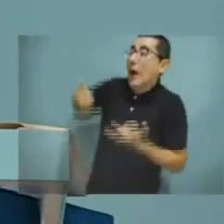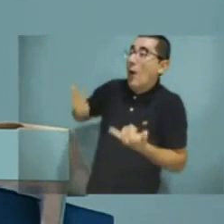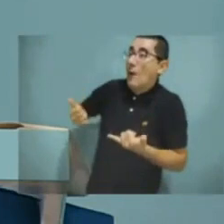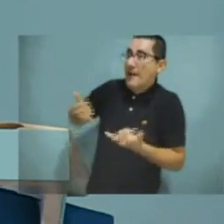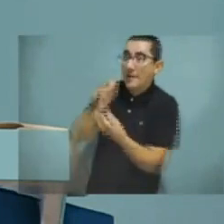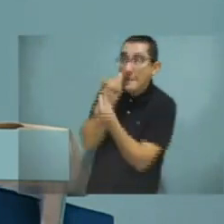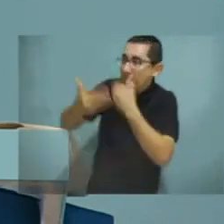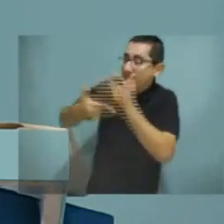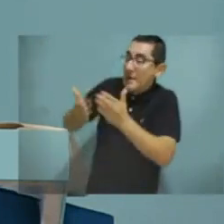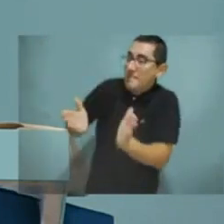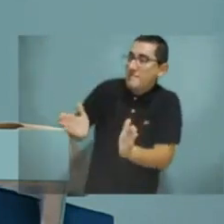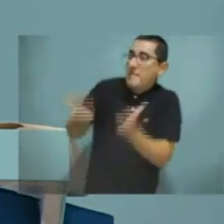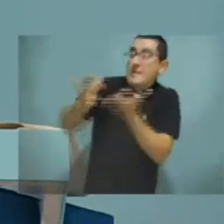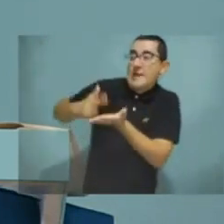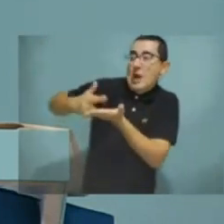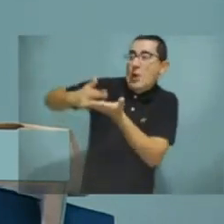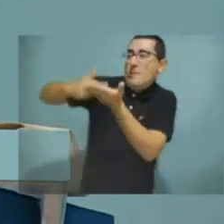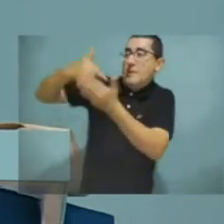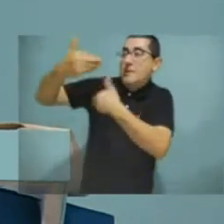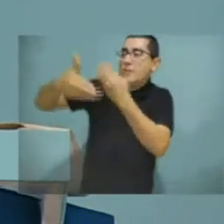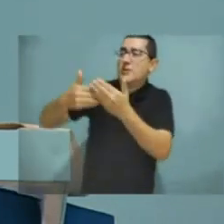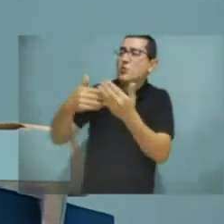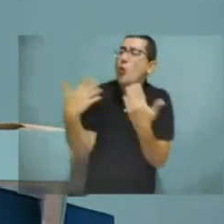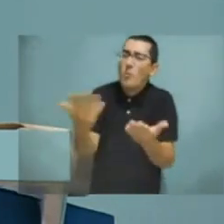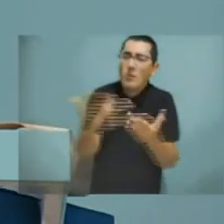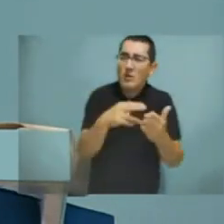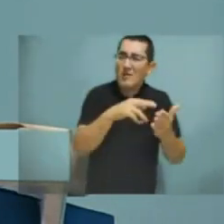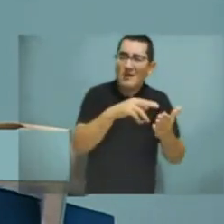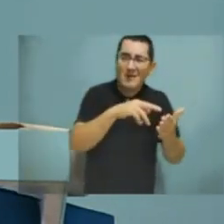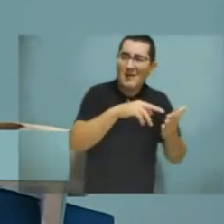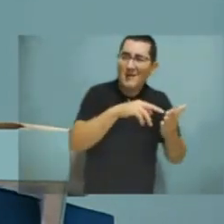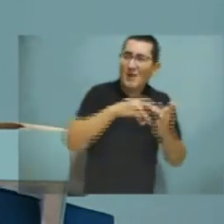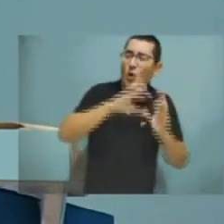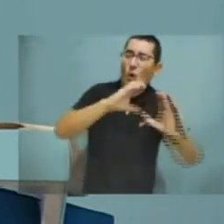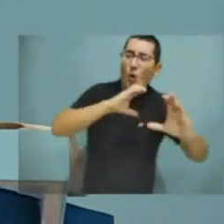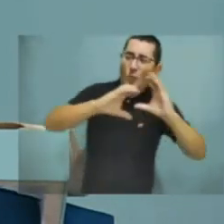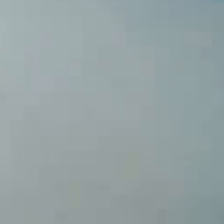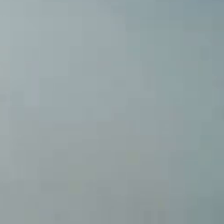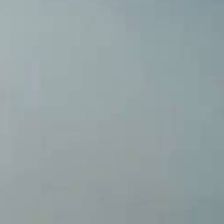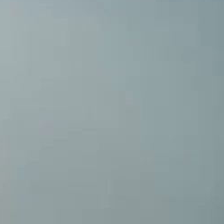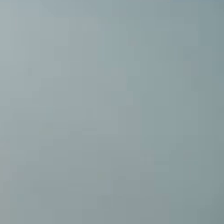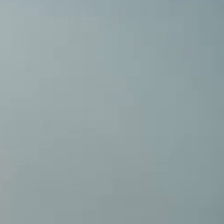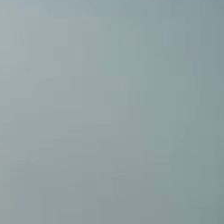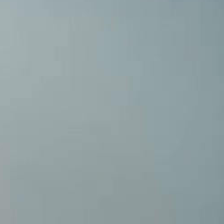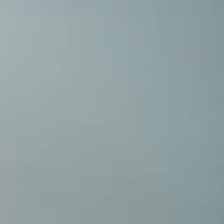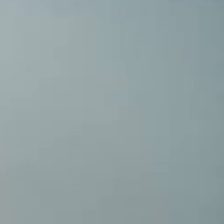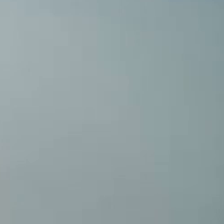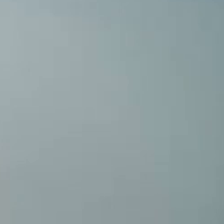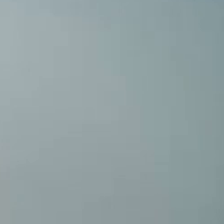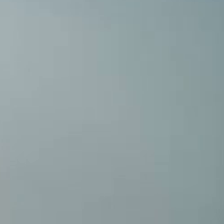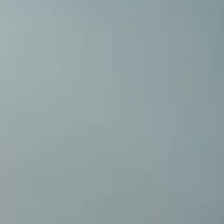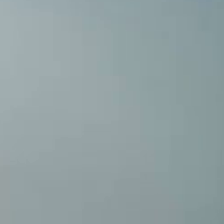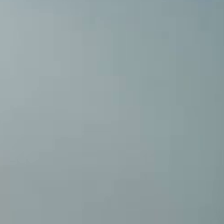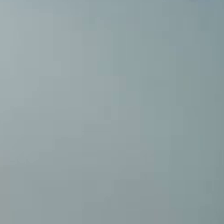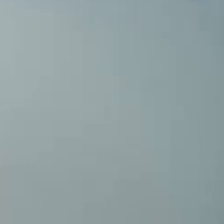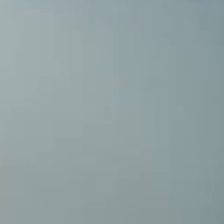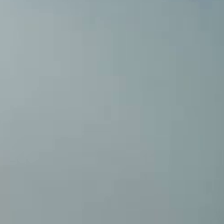field in economic matters through wireless communication. So for this, I would like to invite Paola,